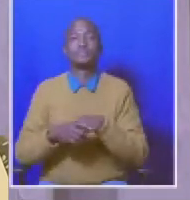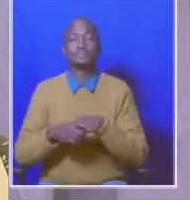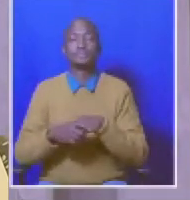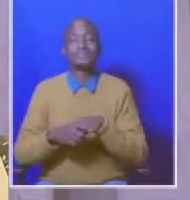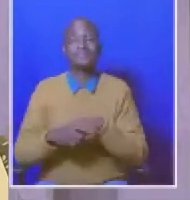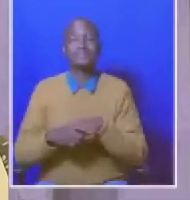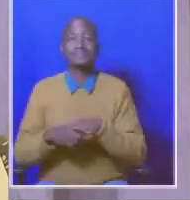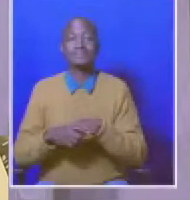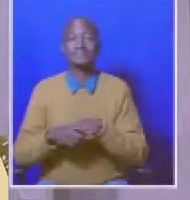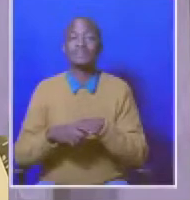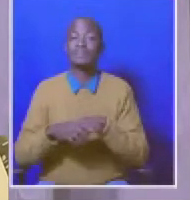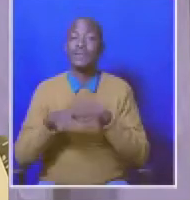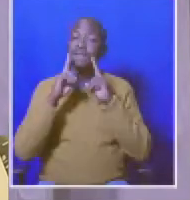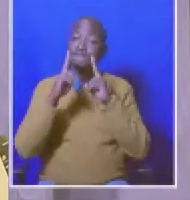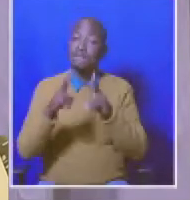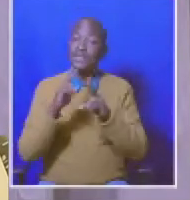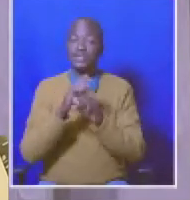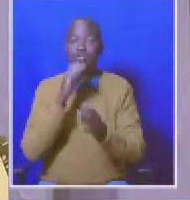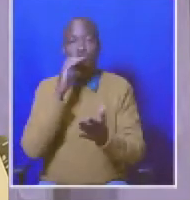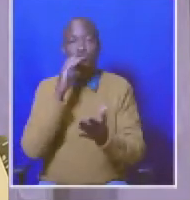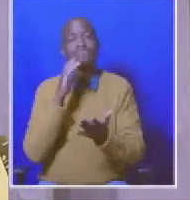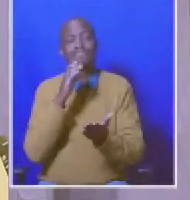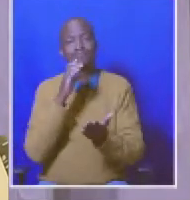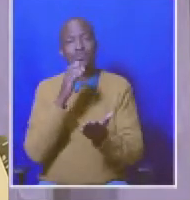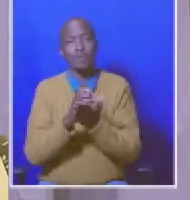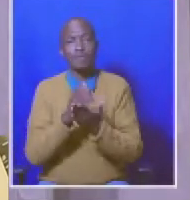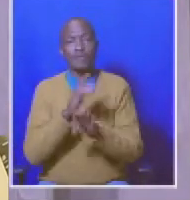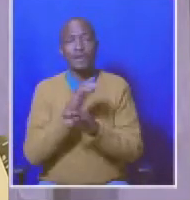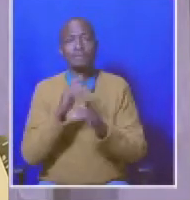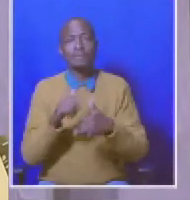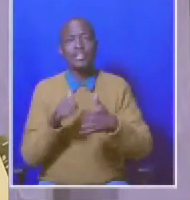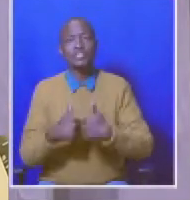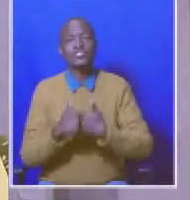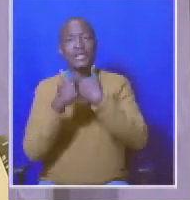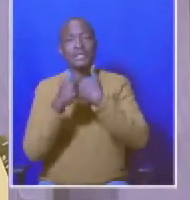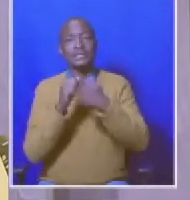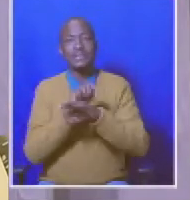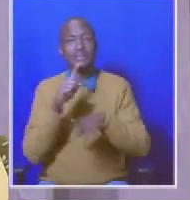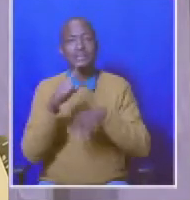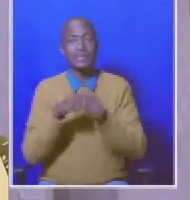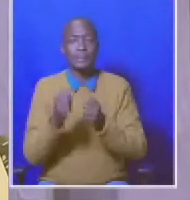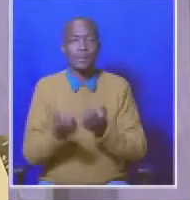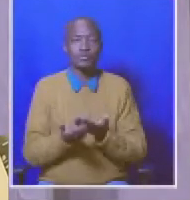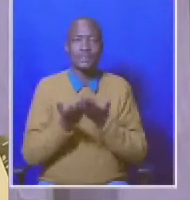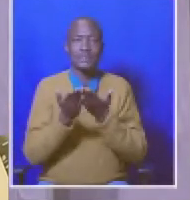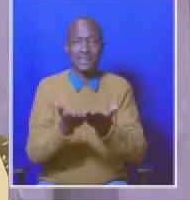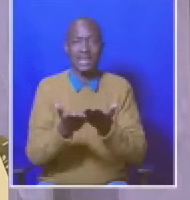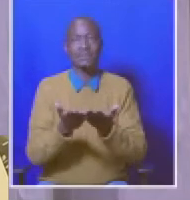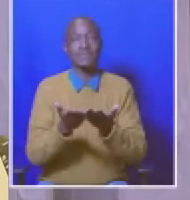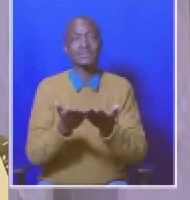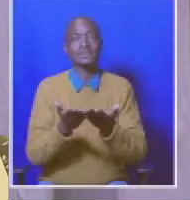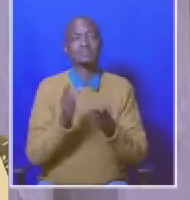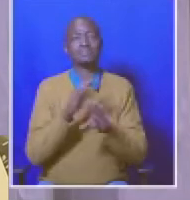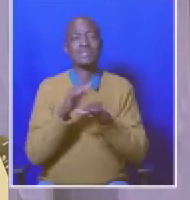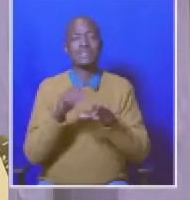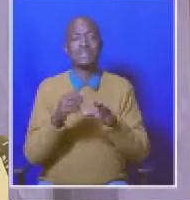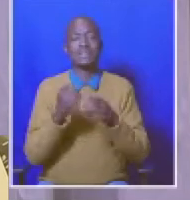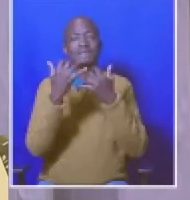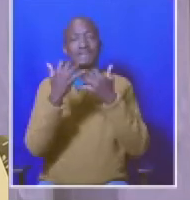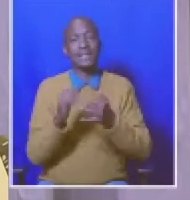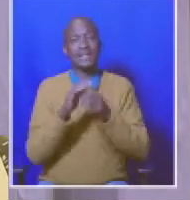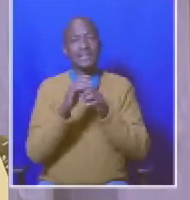The visit confirmed the challenges related to service delivery, financial